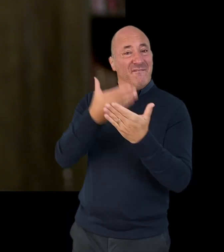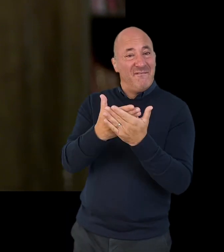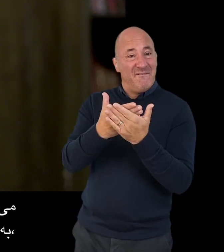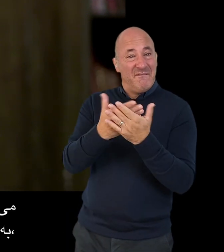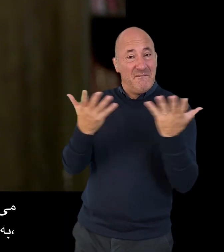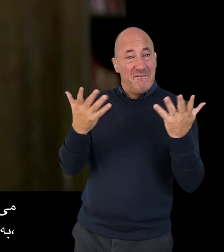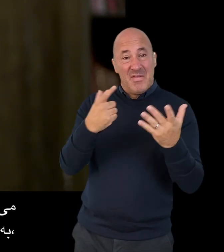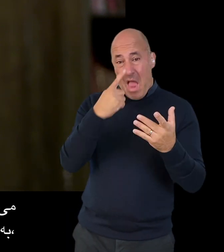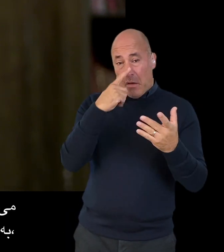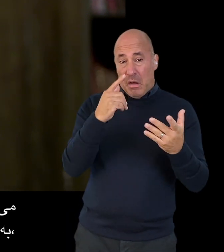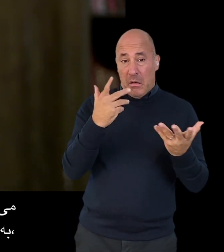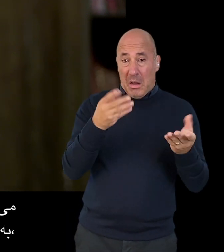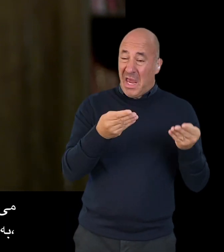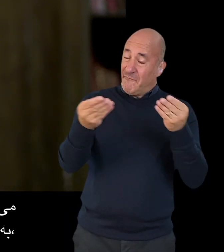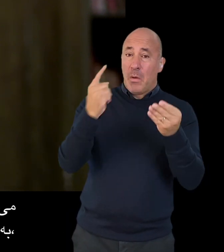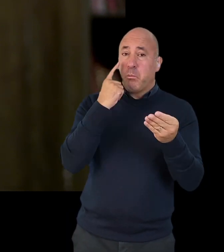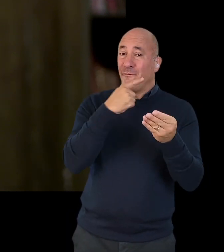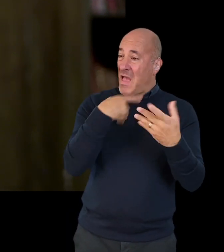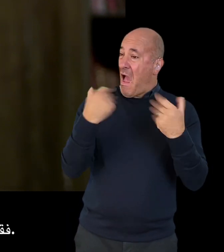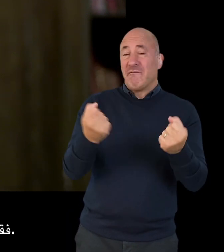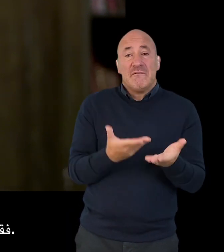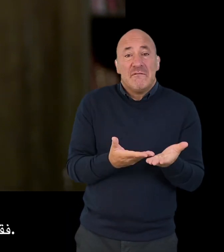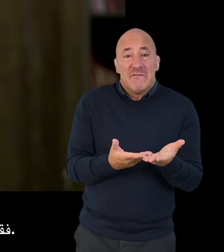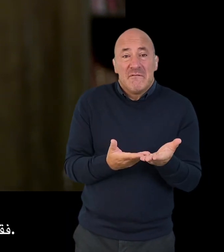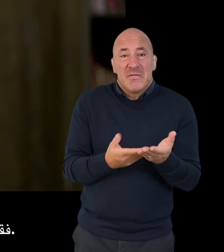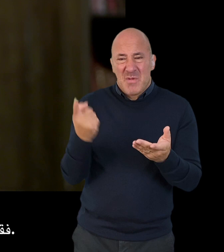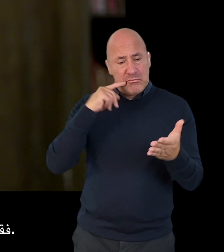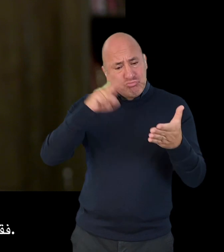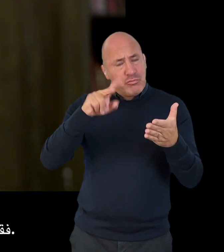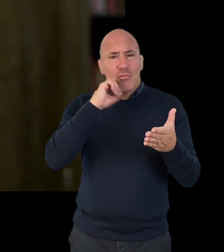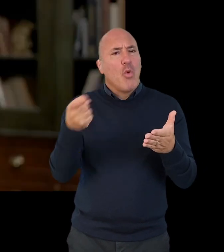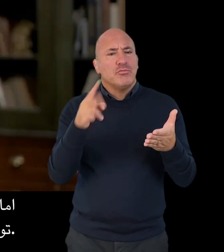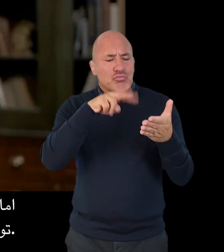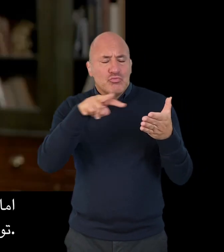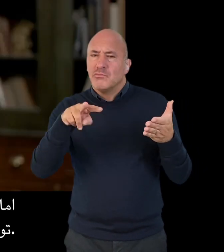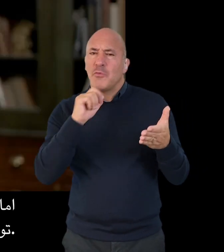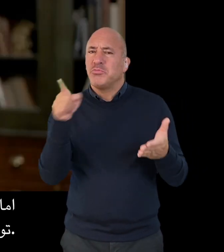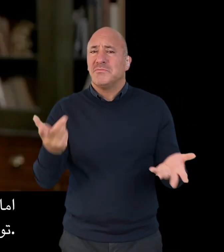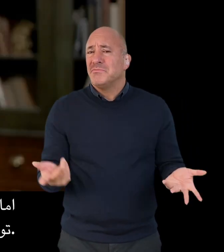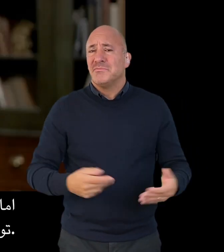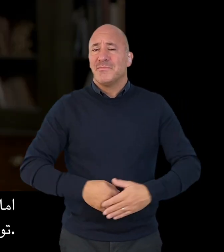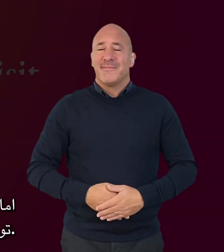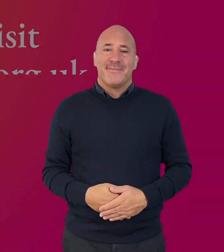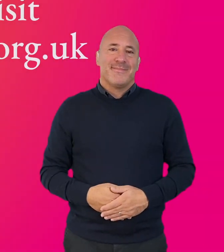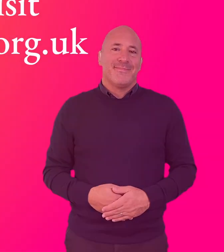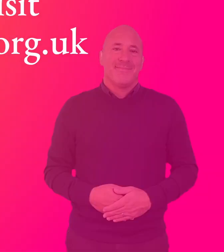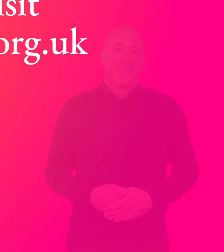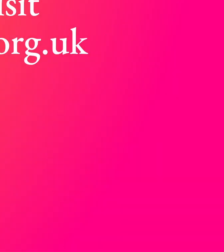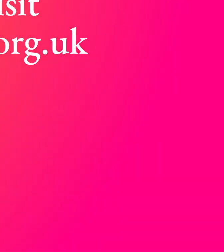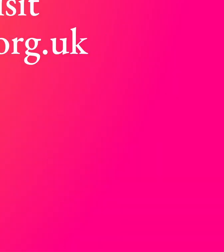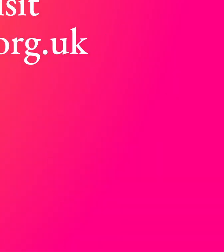date, then you can give those to the Home Office just to prove that they exist. But they won't look at the content.